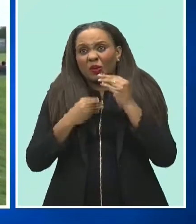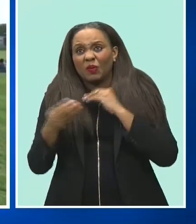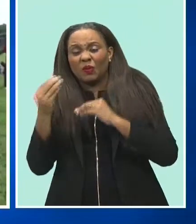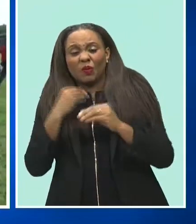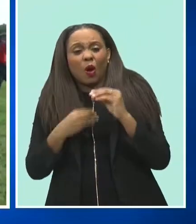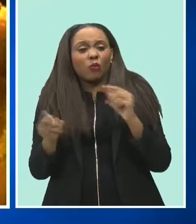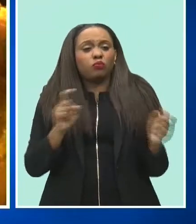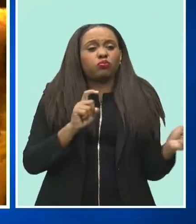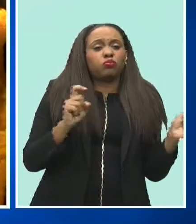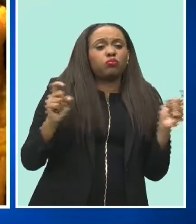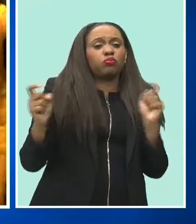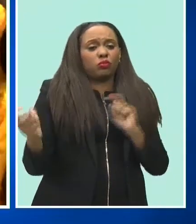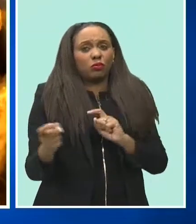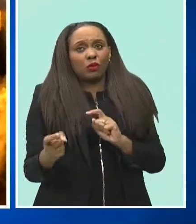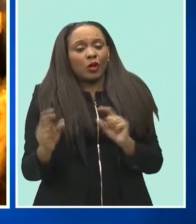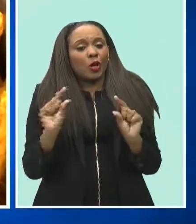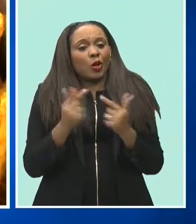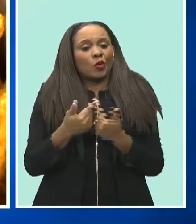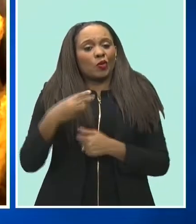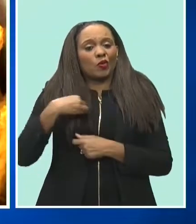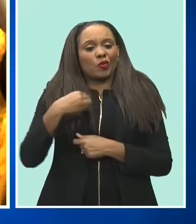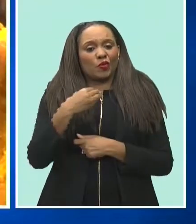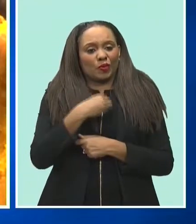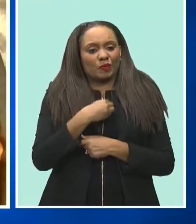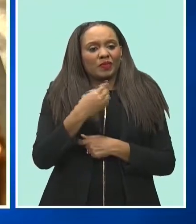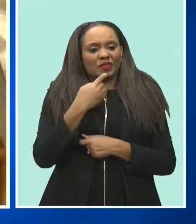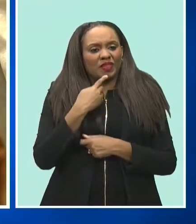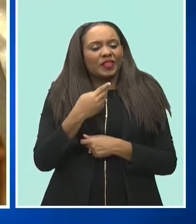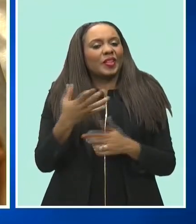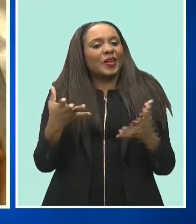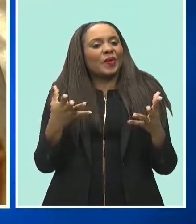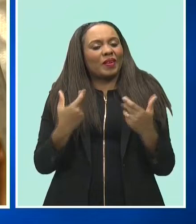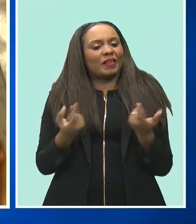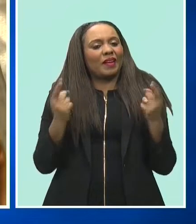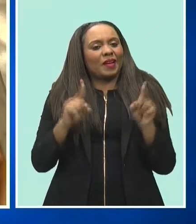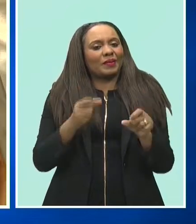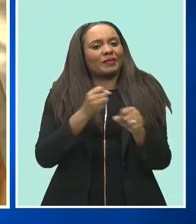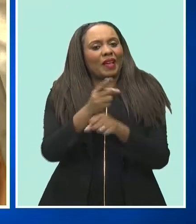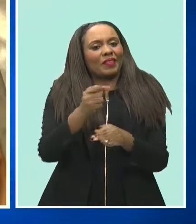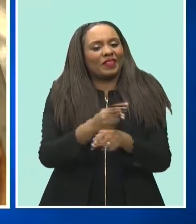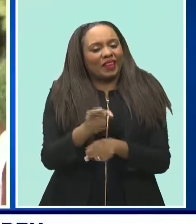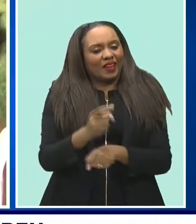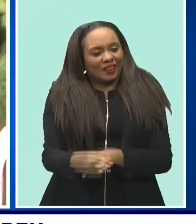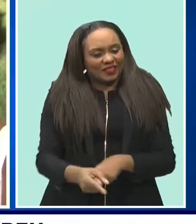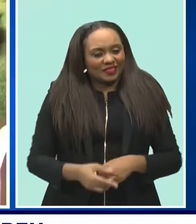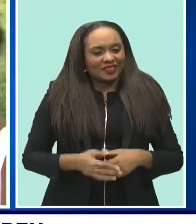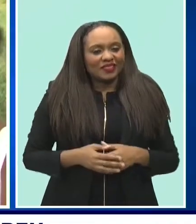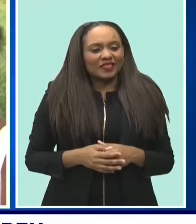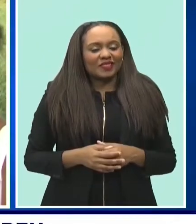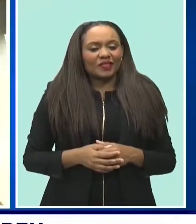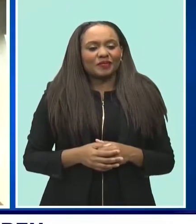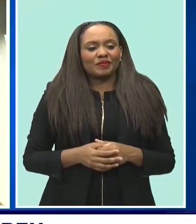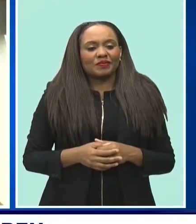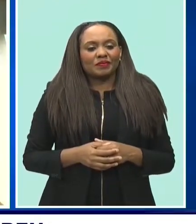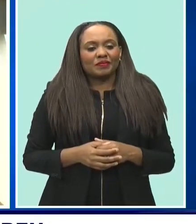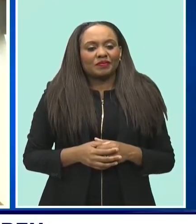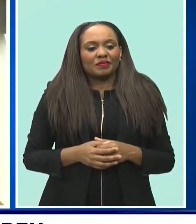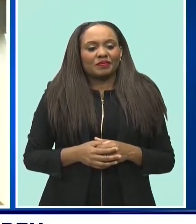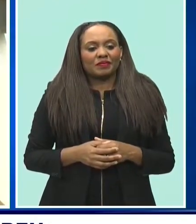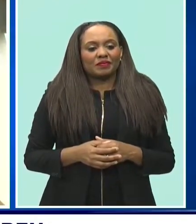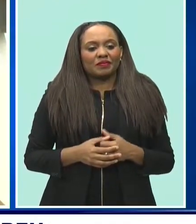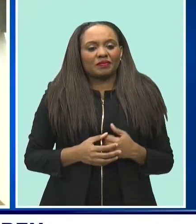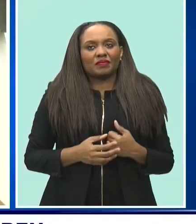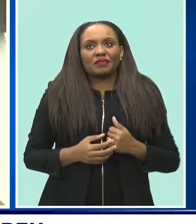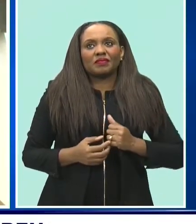afternoon of fun and food. Group member Alden Goodin says they plan to make it an annual event. We decided,